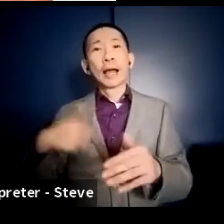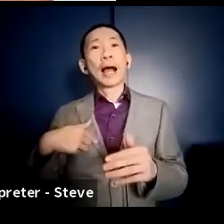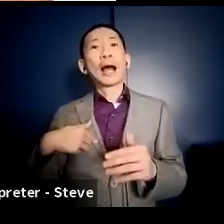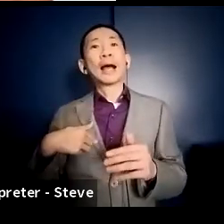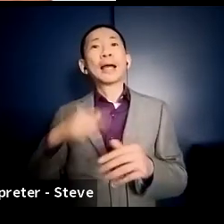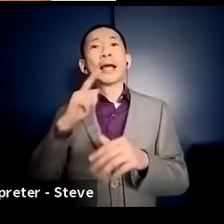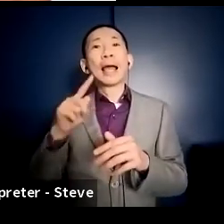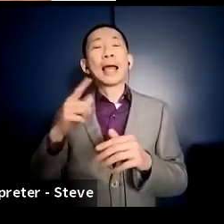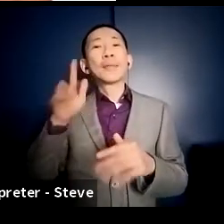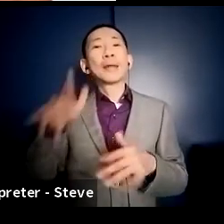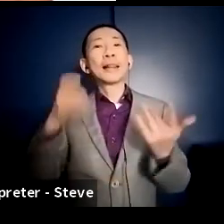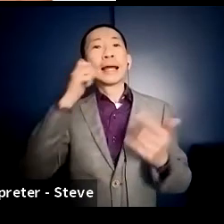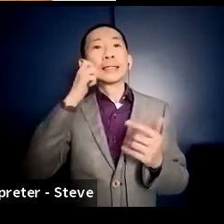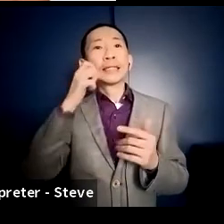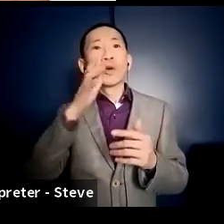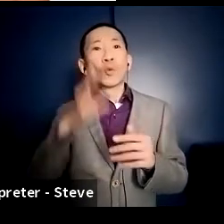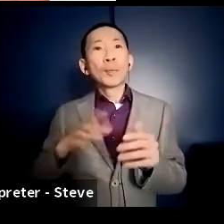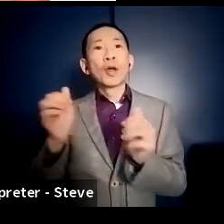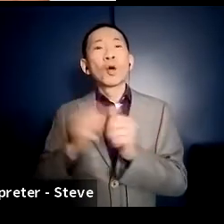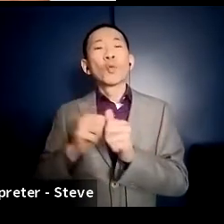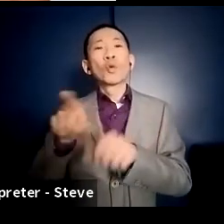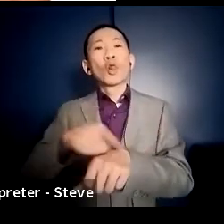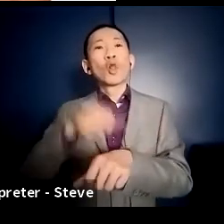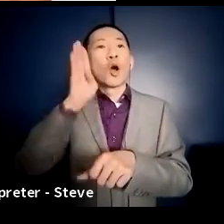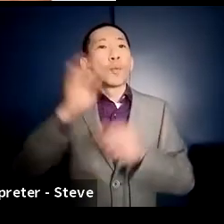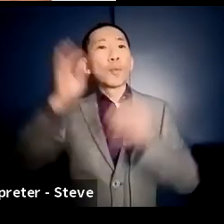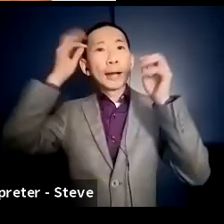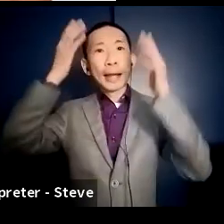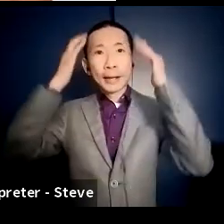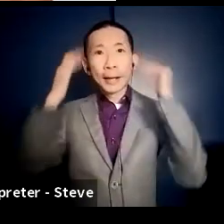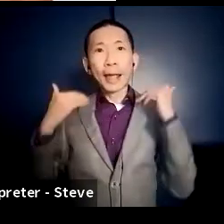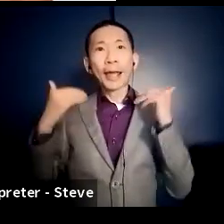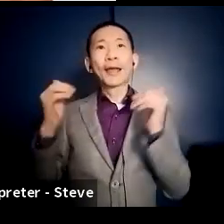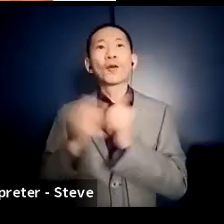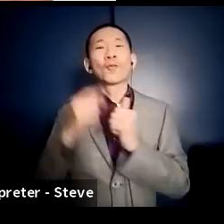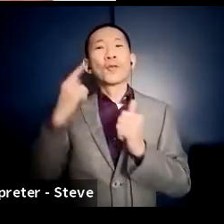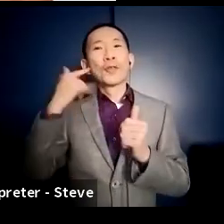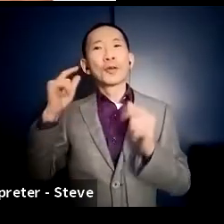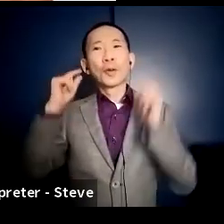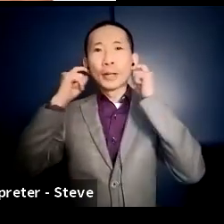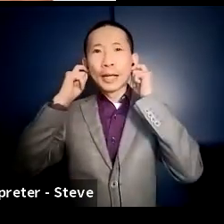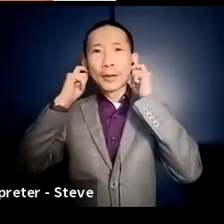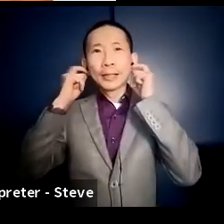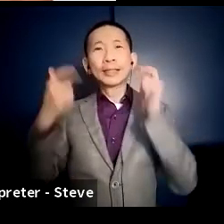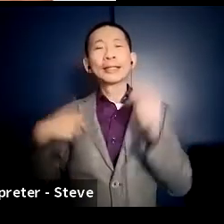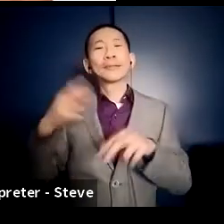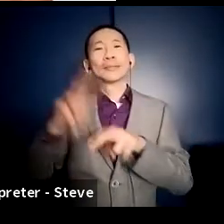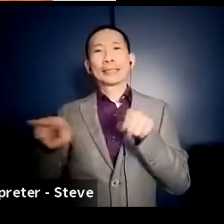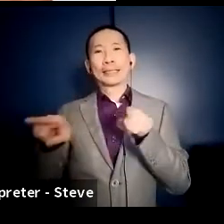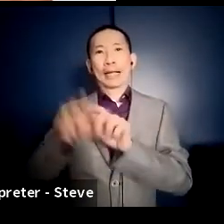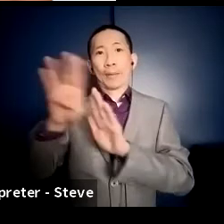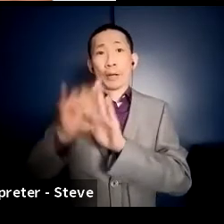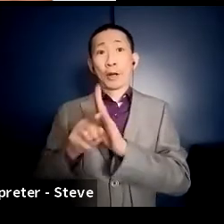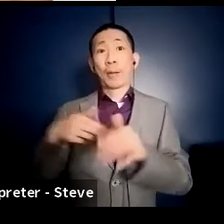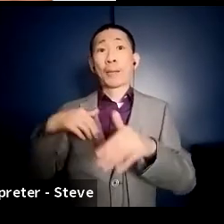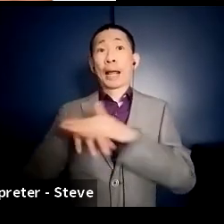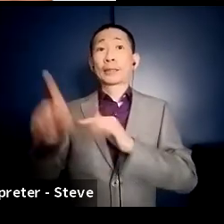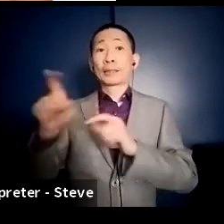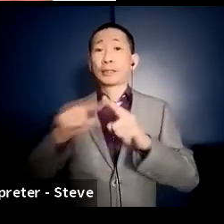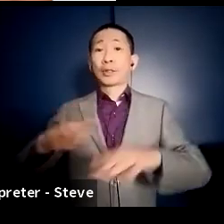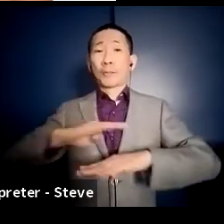shirt with gold dangling earrings. I'm sitting in front of the same background. We're all matching tonight. And at this moment, my access needs are